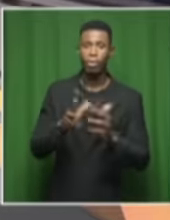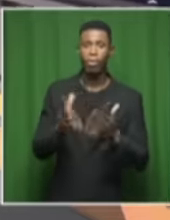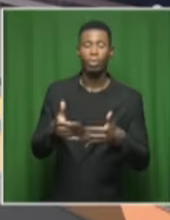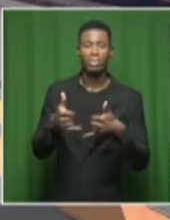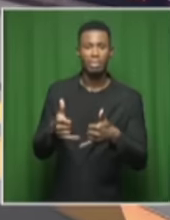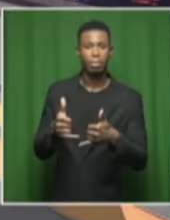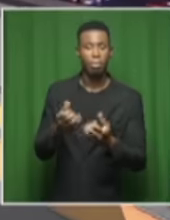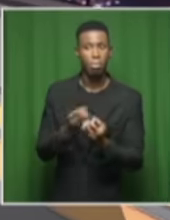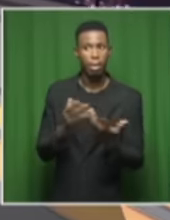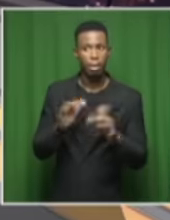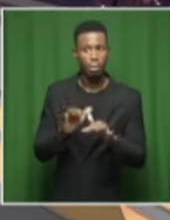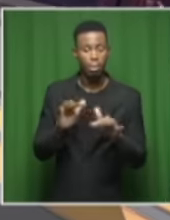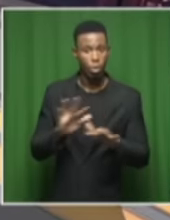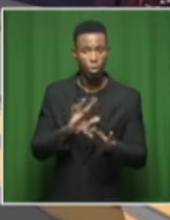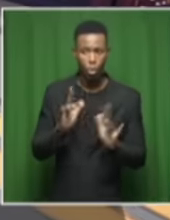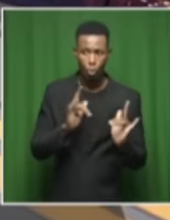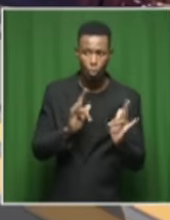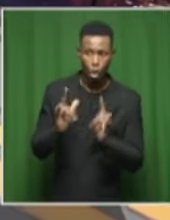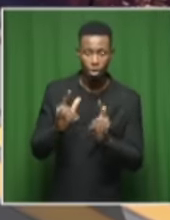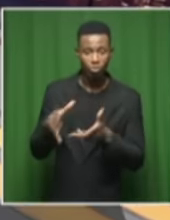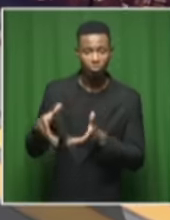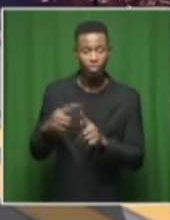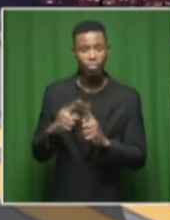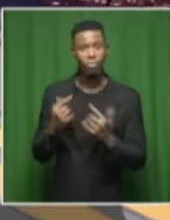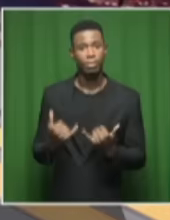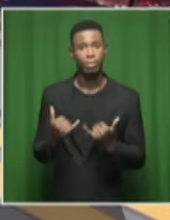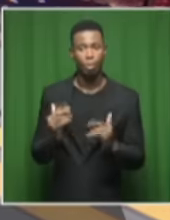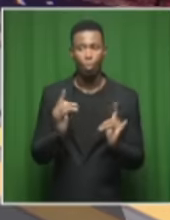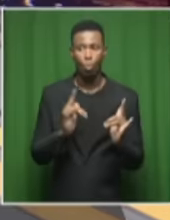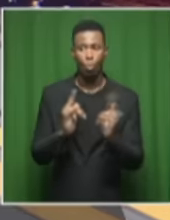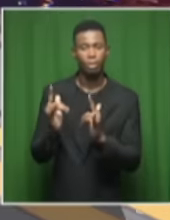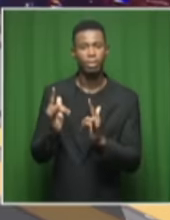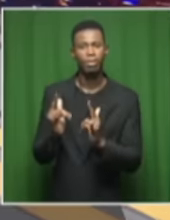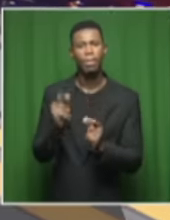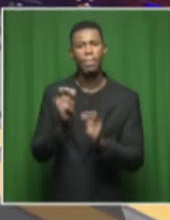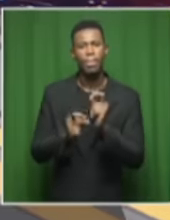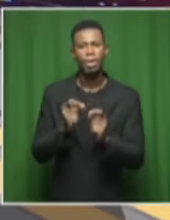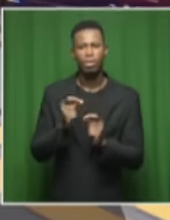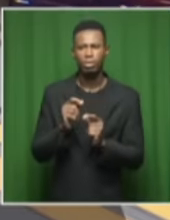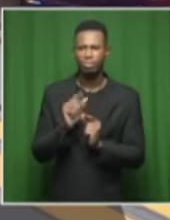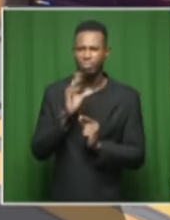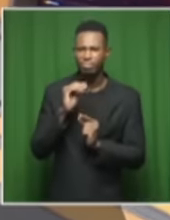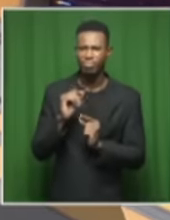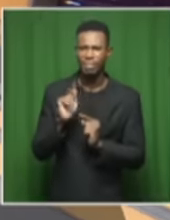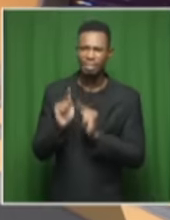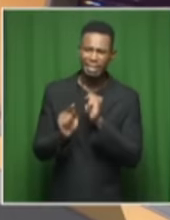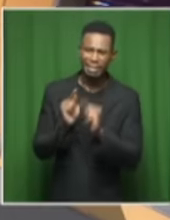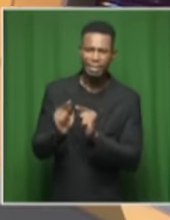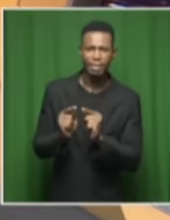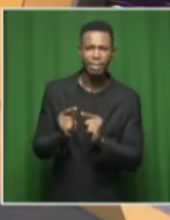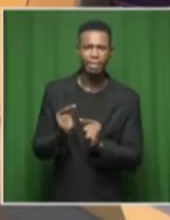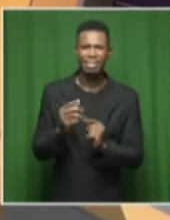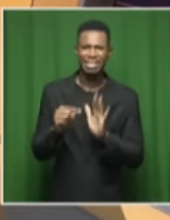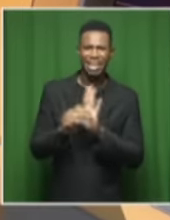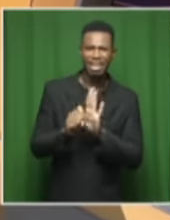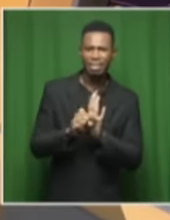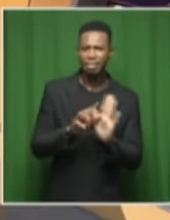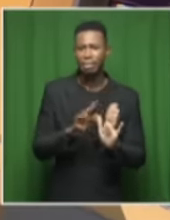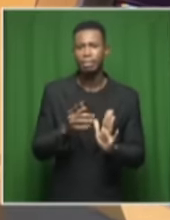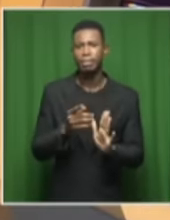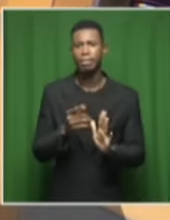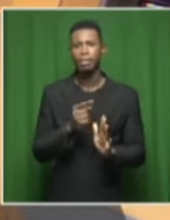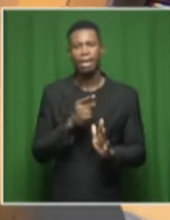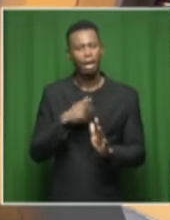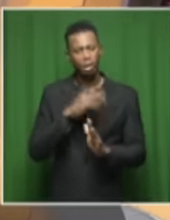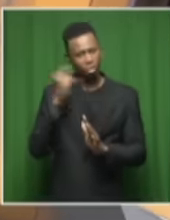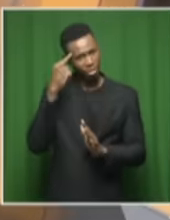follow rugby are now watching it. And the critics and the criticism that was coming on Mani, I don't think was justified